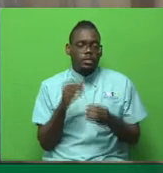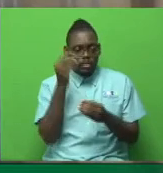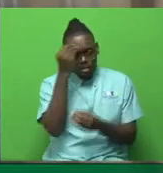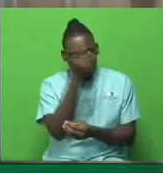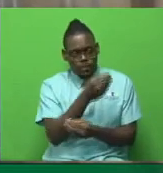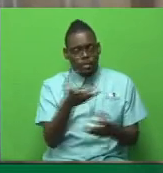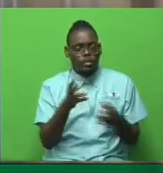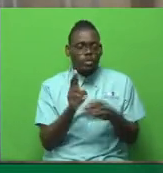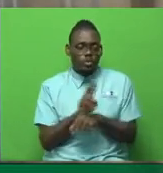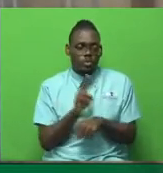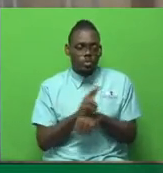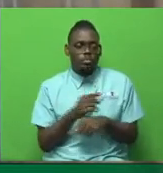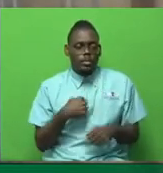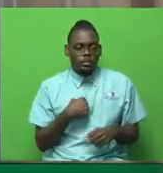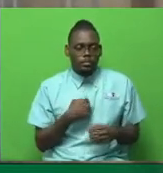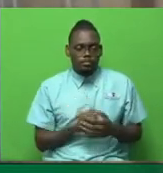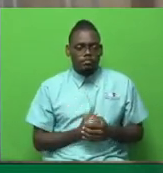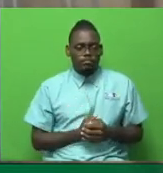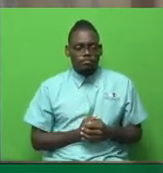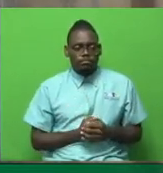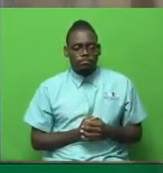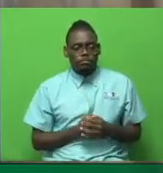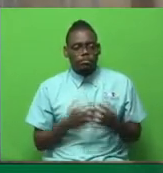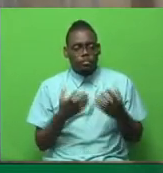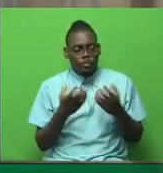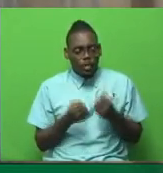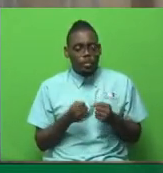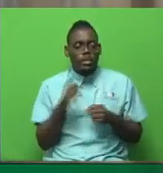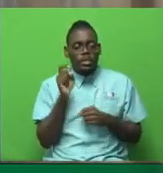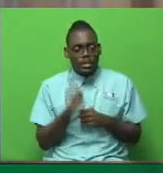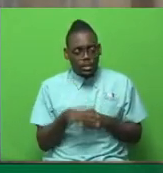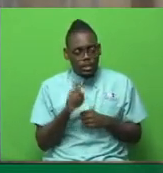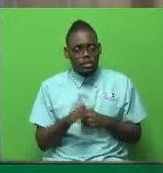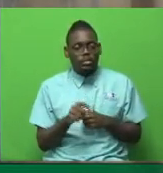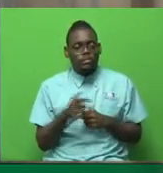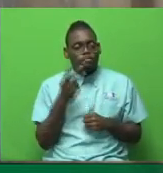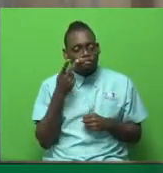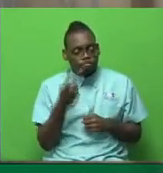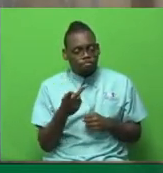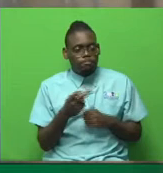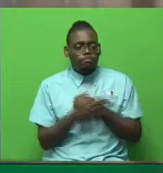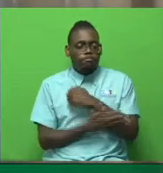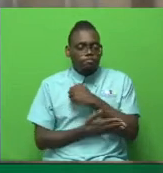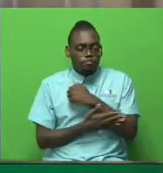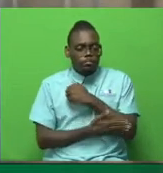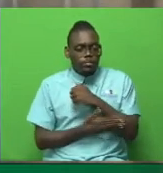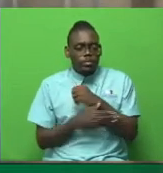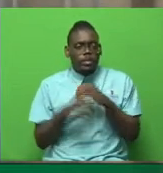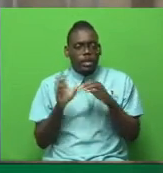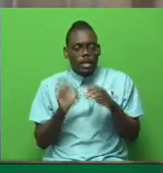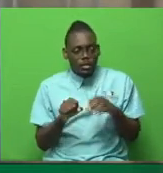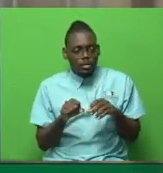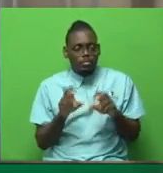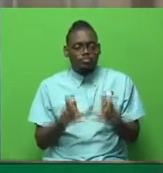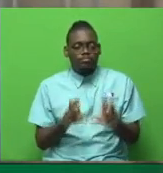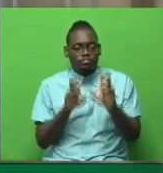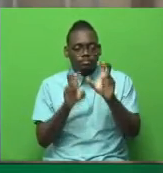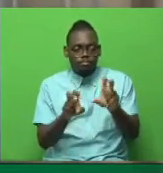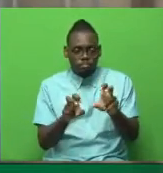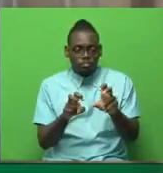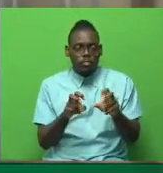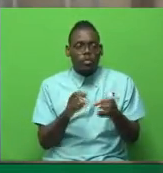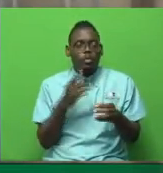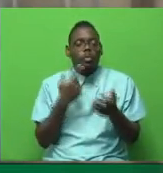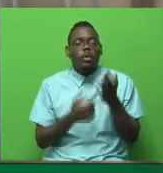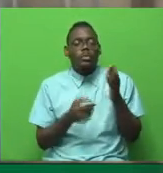required was a proper sorting of the data by country and our ranking of the data by year and from that